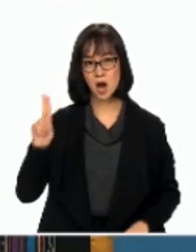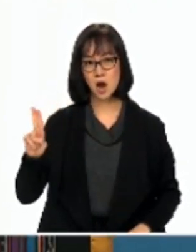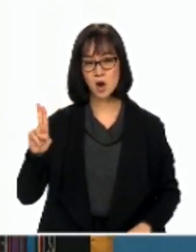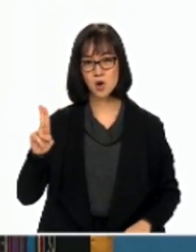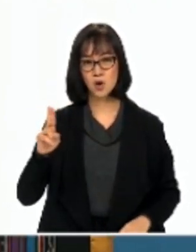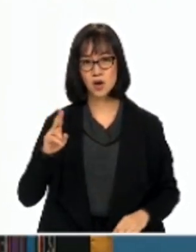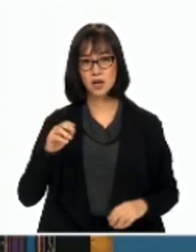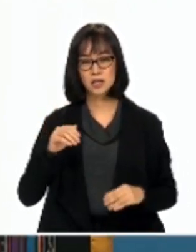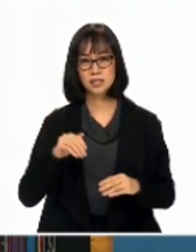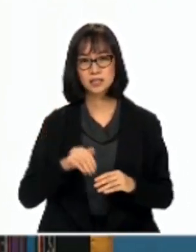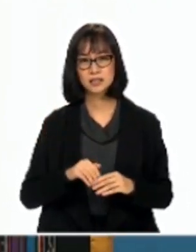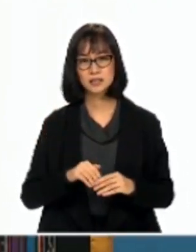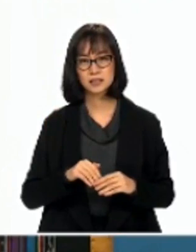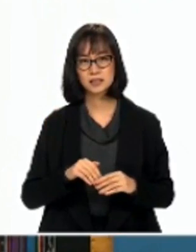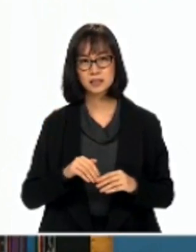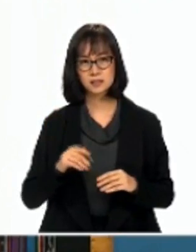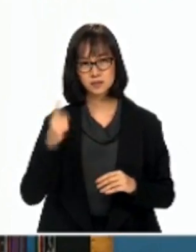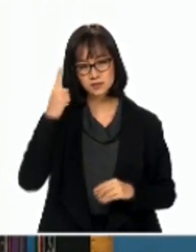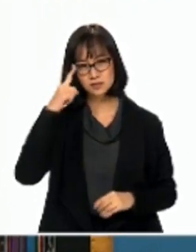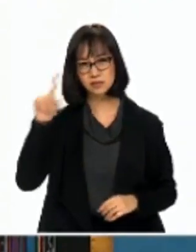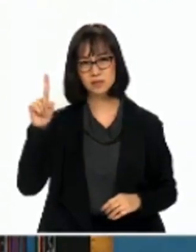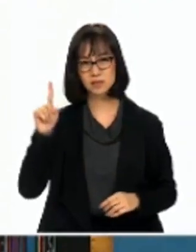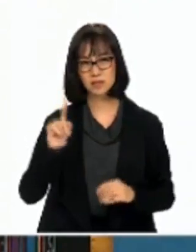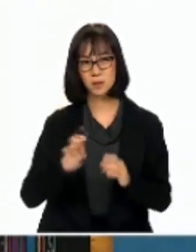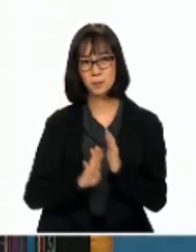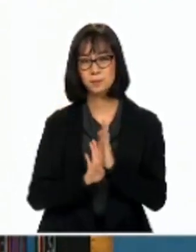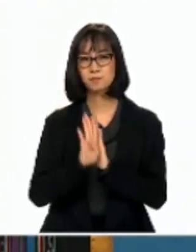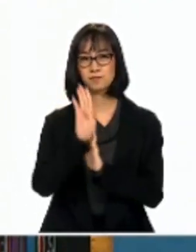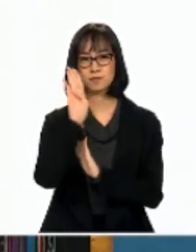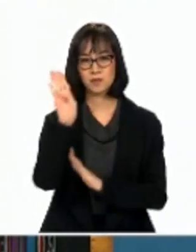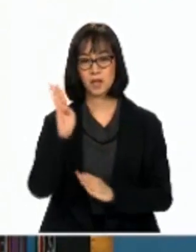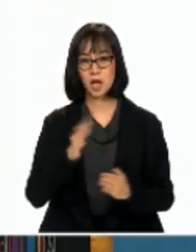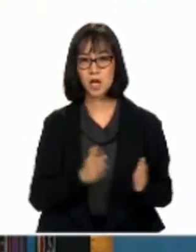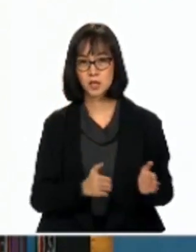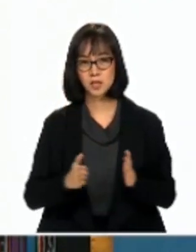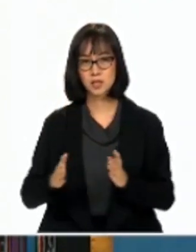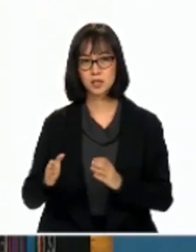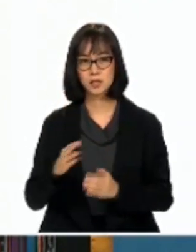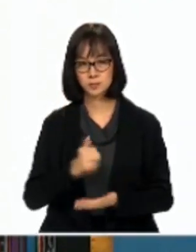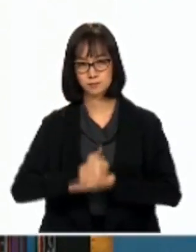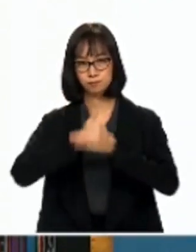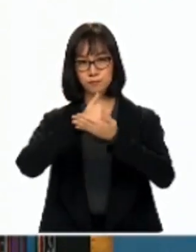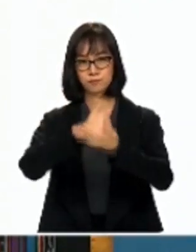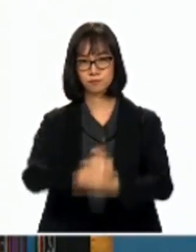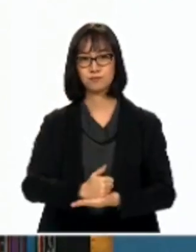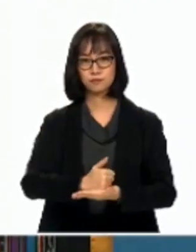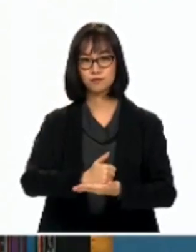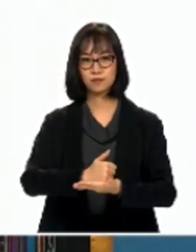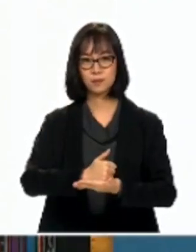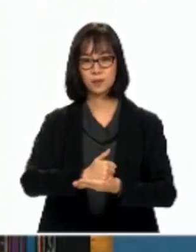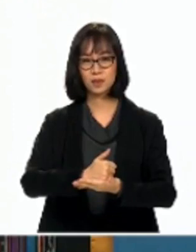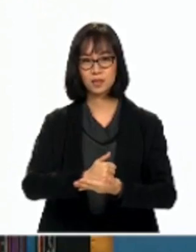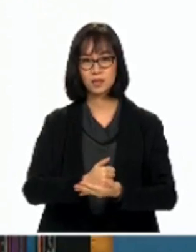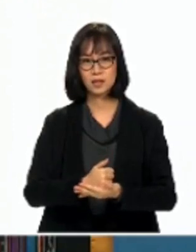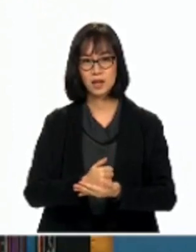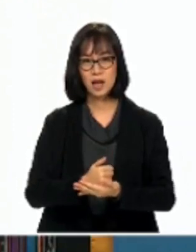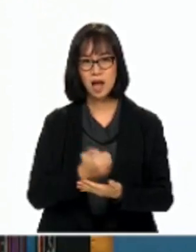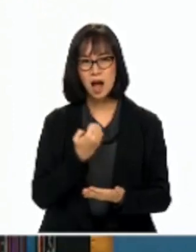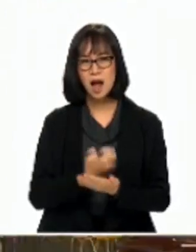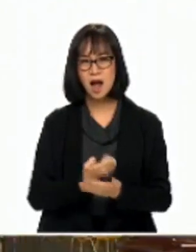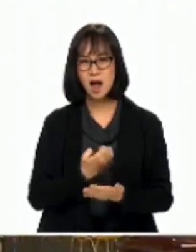crafting respective development plans and help disperse economic activities to the